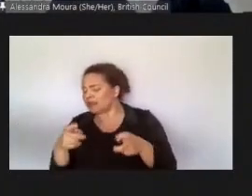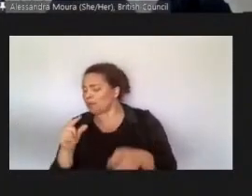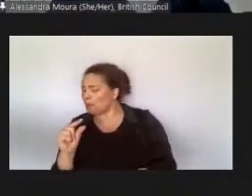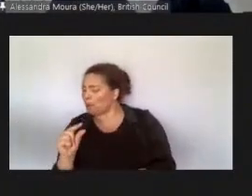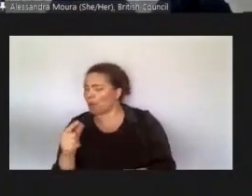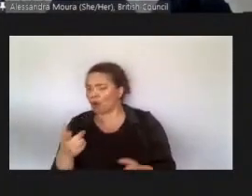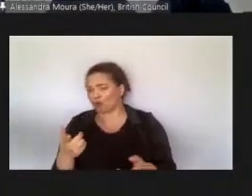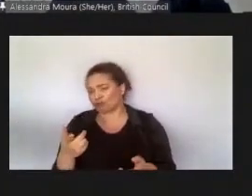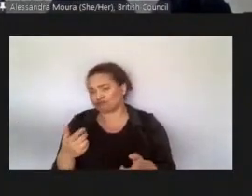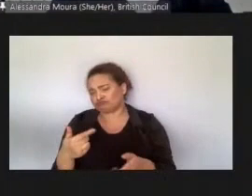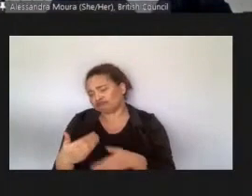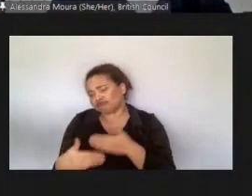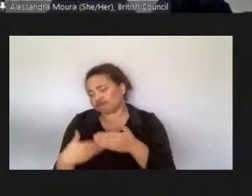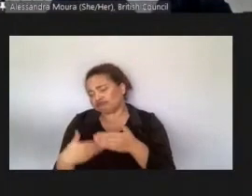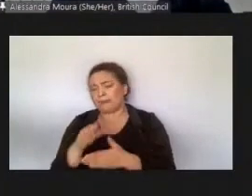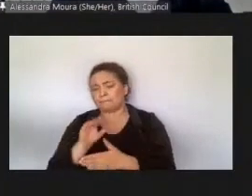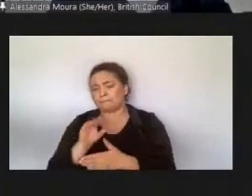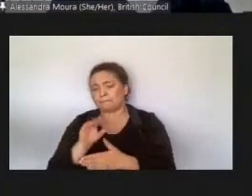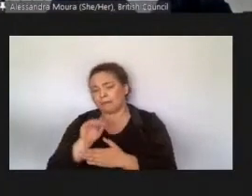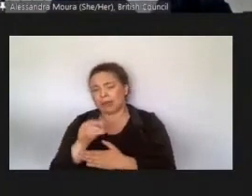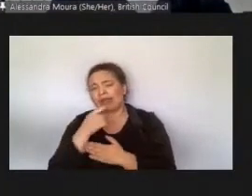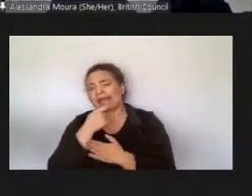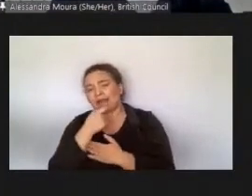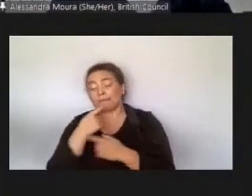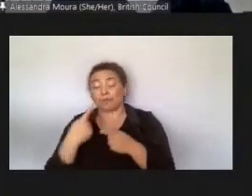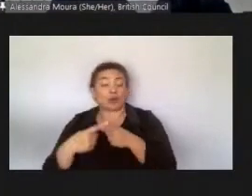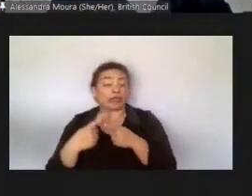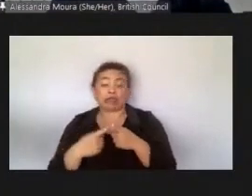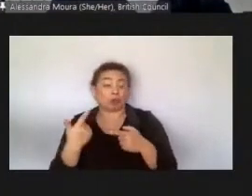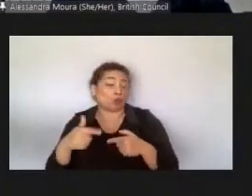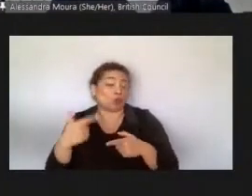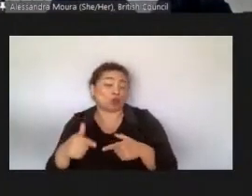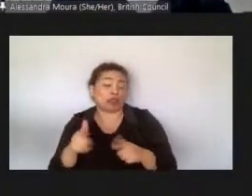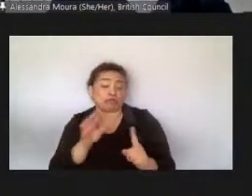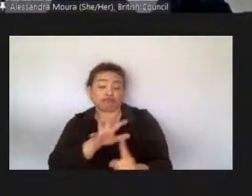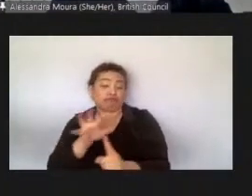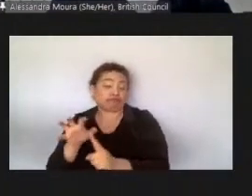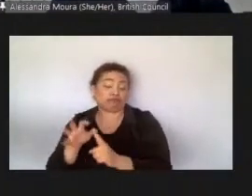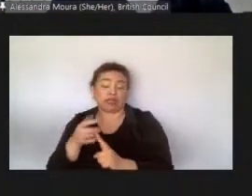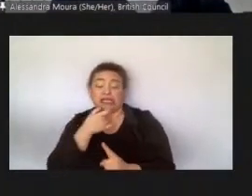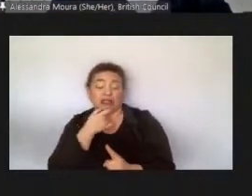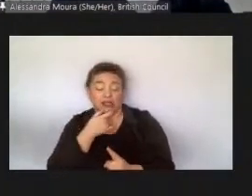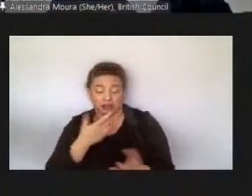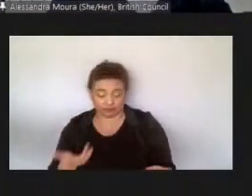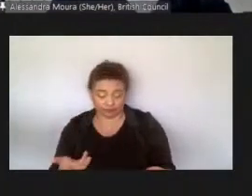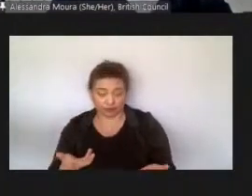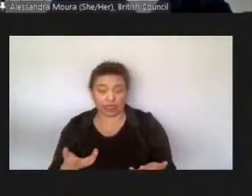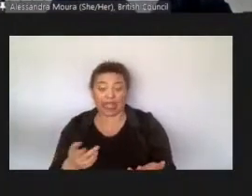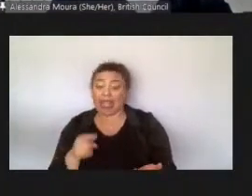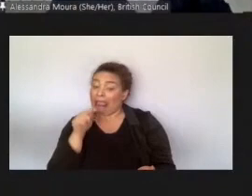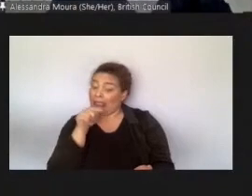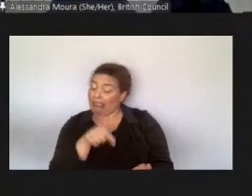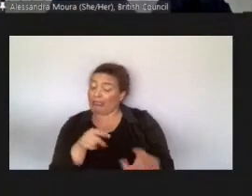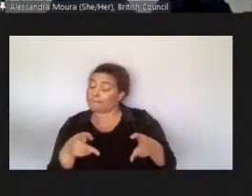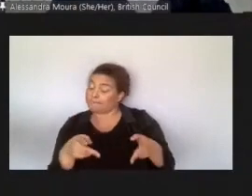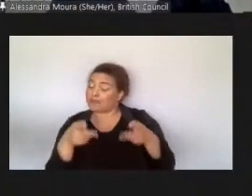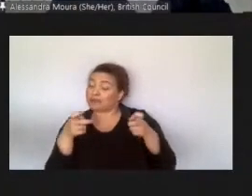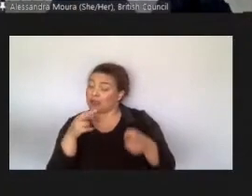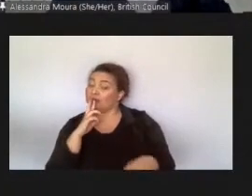environment. So what did she become aware of in her own teaching? I think we've just answered that question. So let's move on to the next